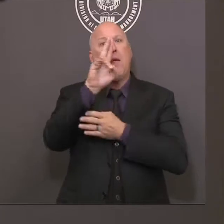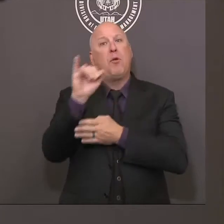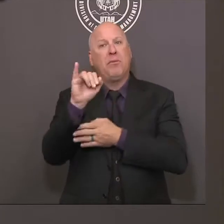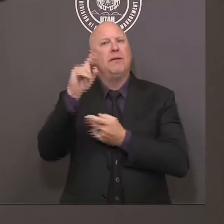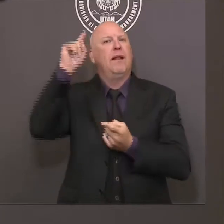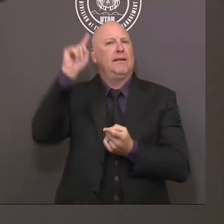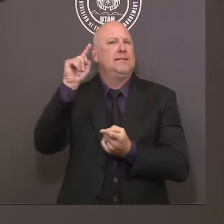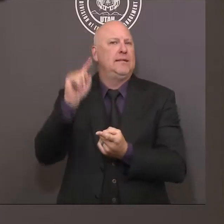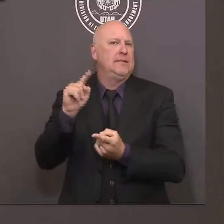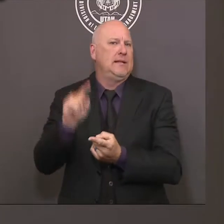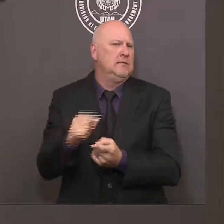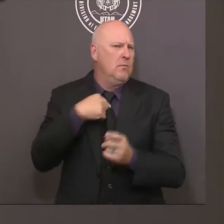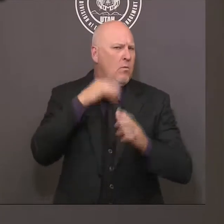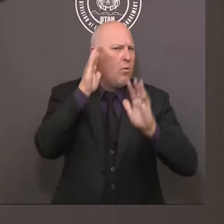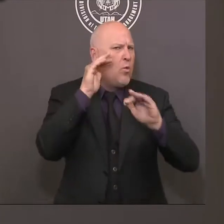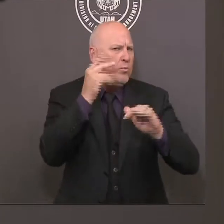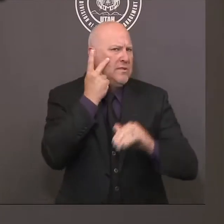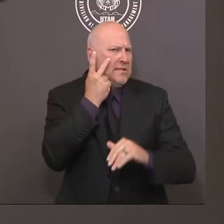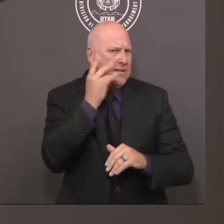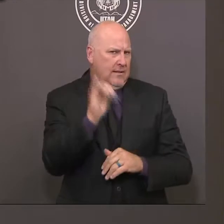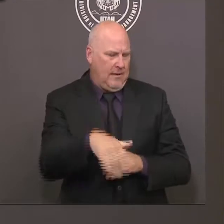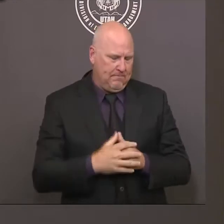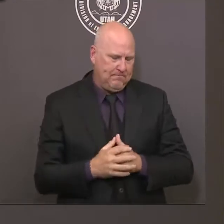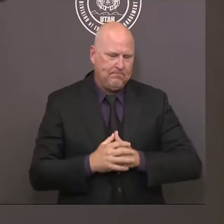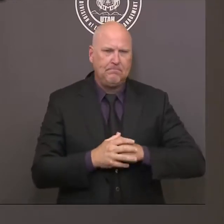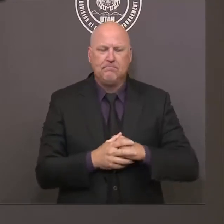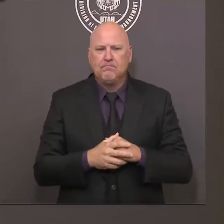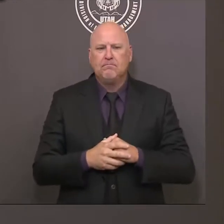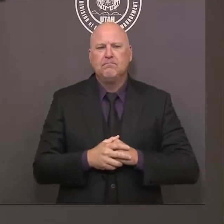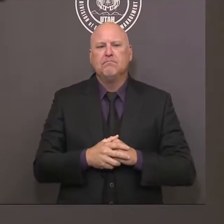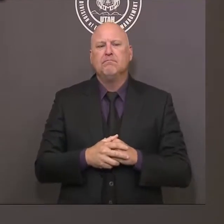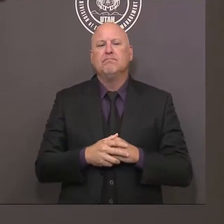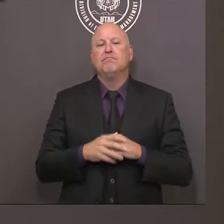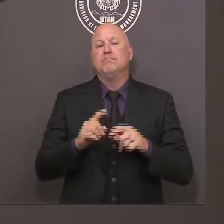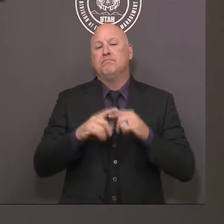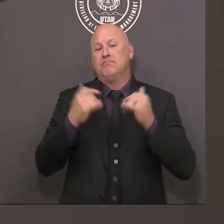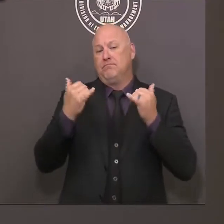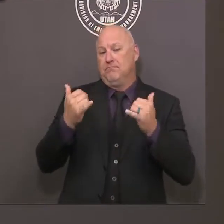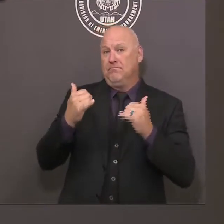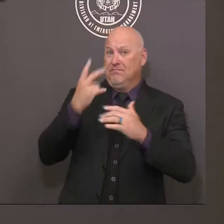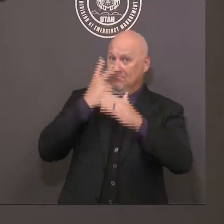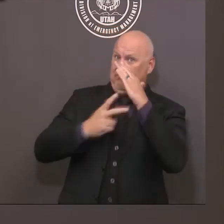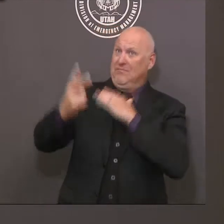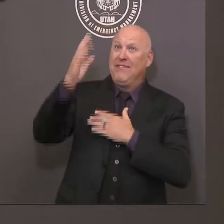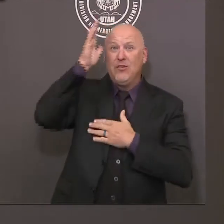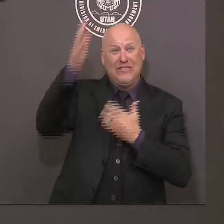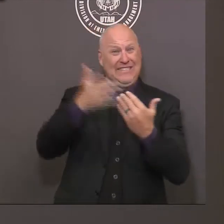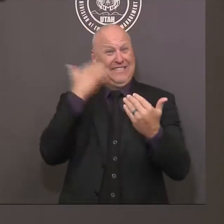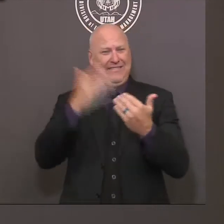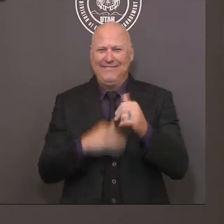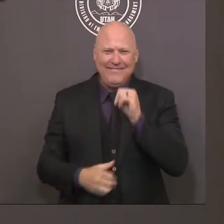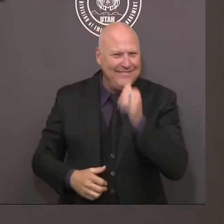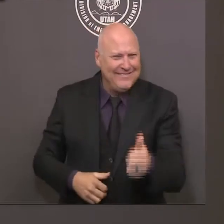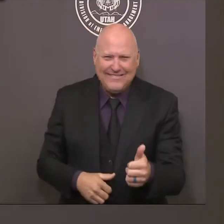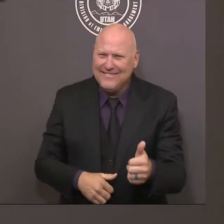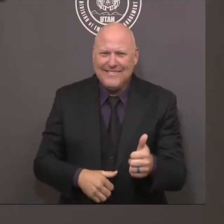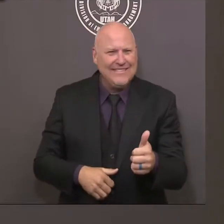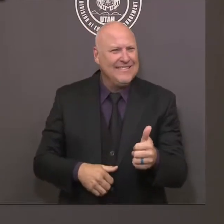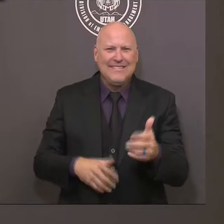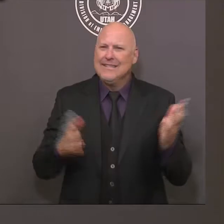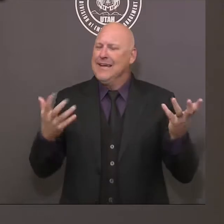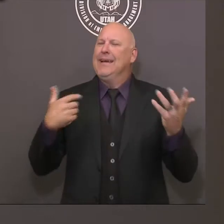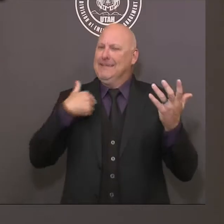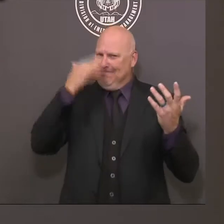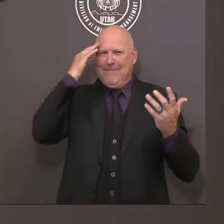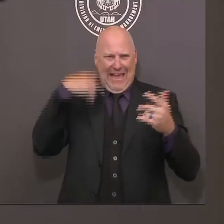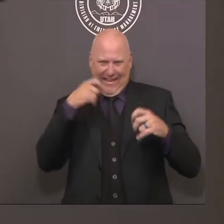which is a little bit hard to do, but there's reason for us to be optimistic and hopeful as we move forward. And I hope that message is out